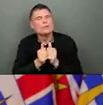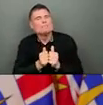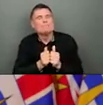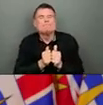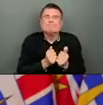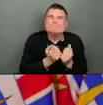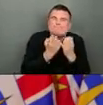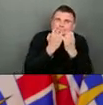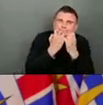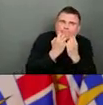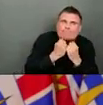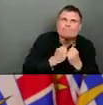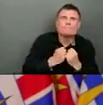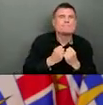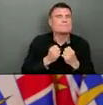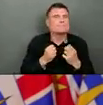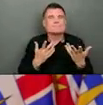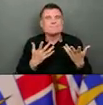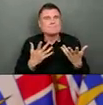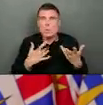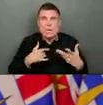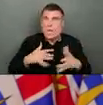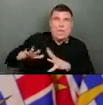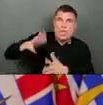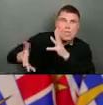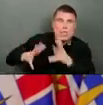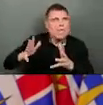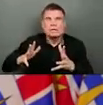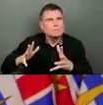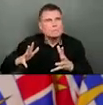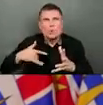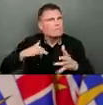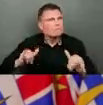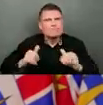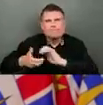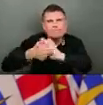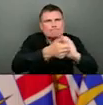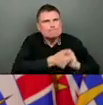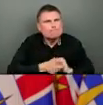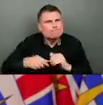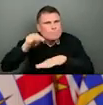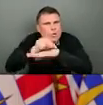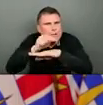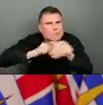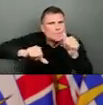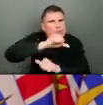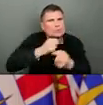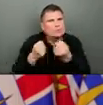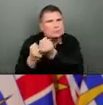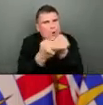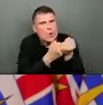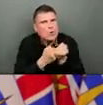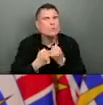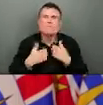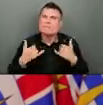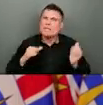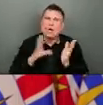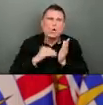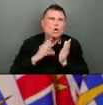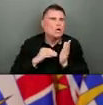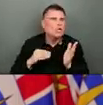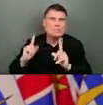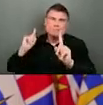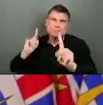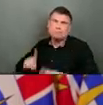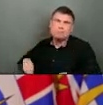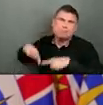as sometimes it was unclear what was going to happen next. And we learned a lot as we went through this last 18